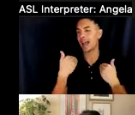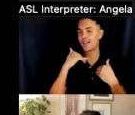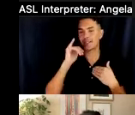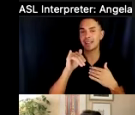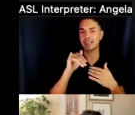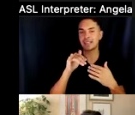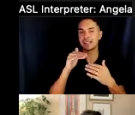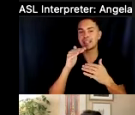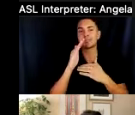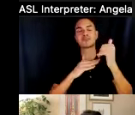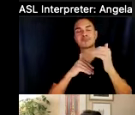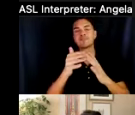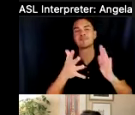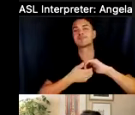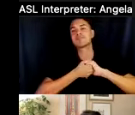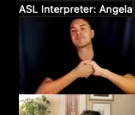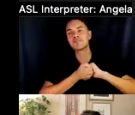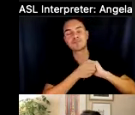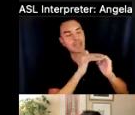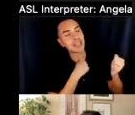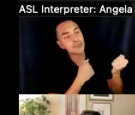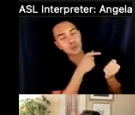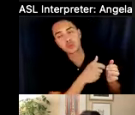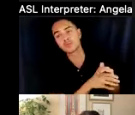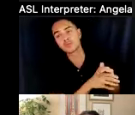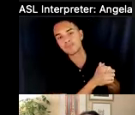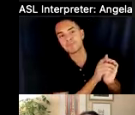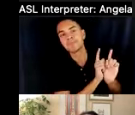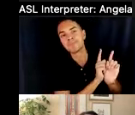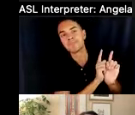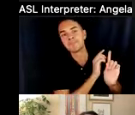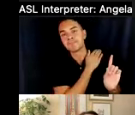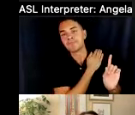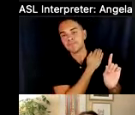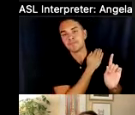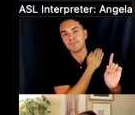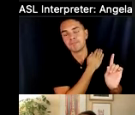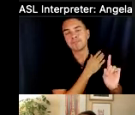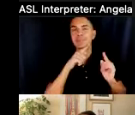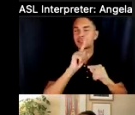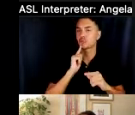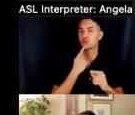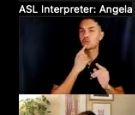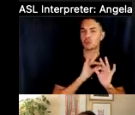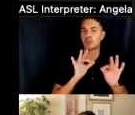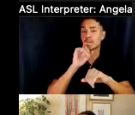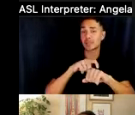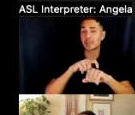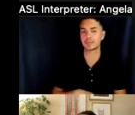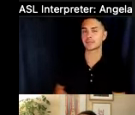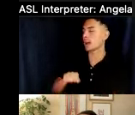hand of support to know that you're not alone in a tough time, in a tough critical time. I love that,